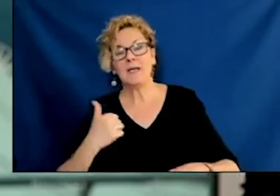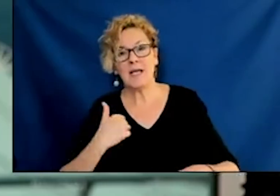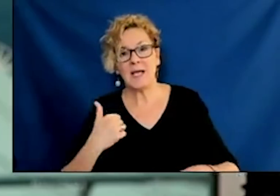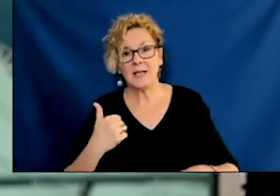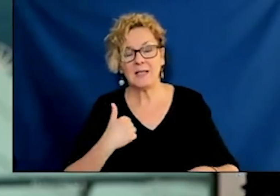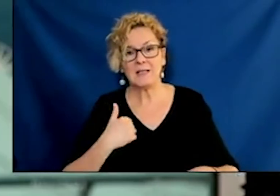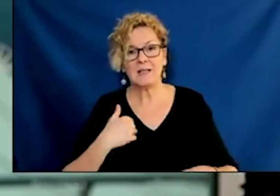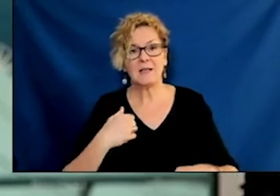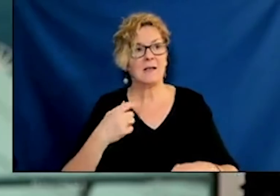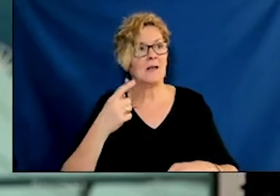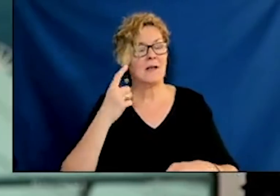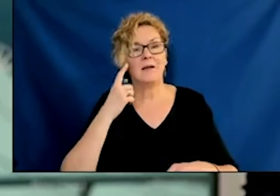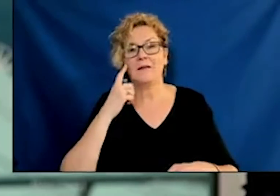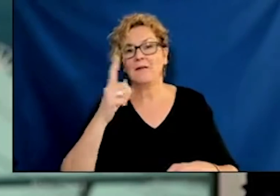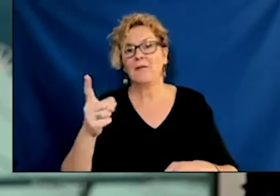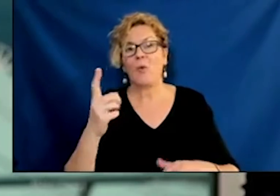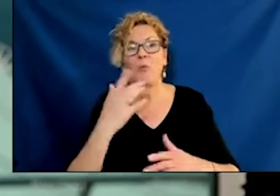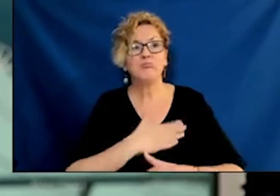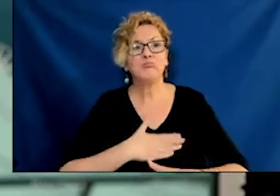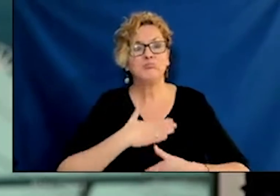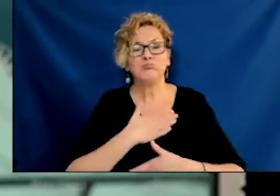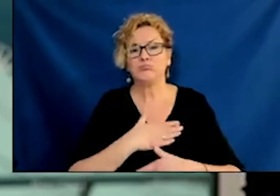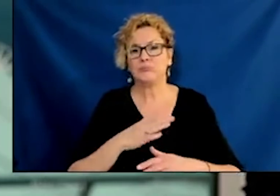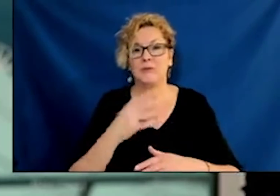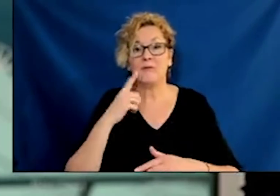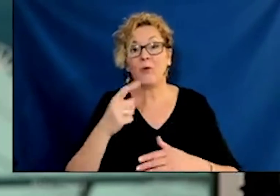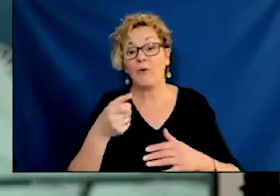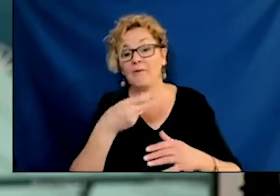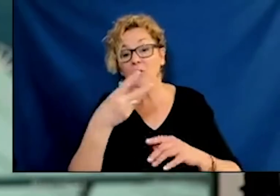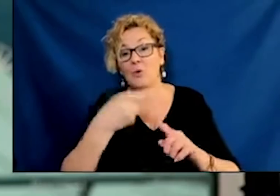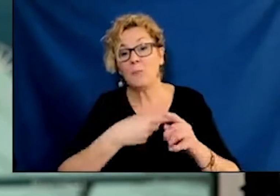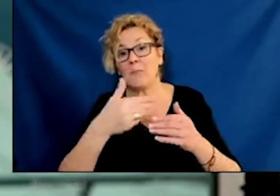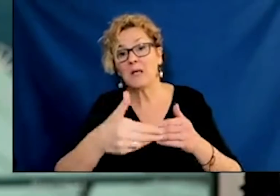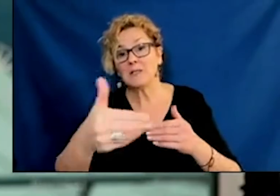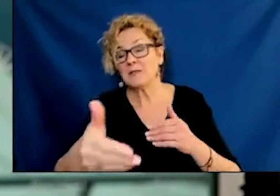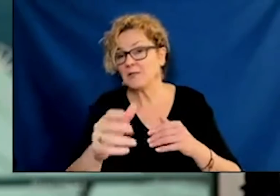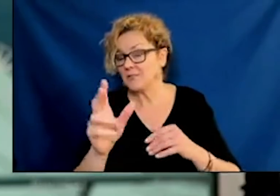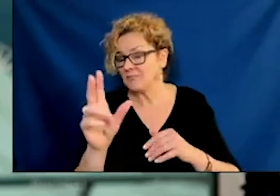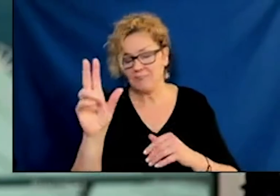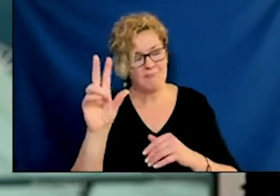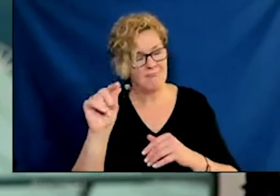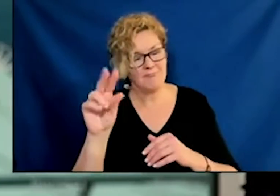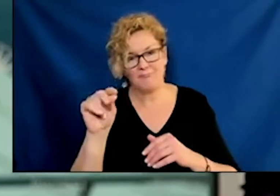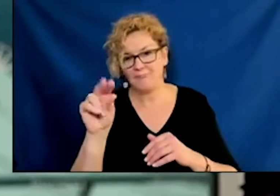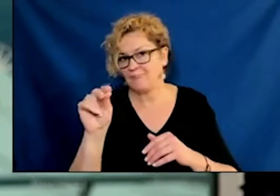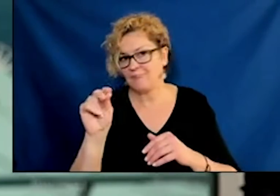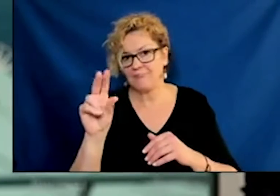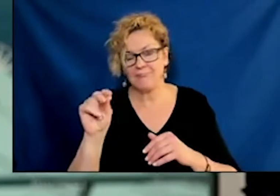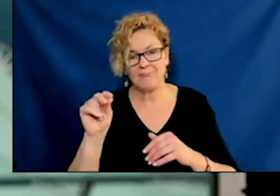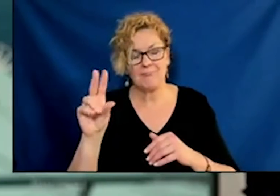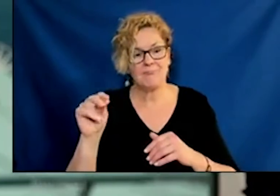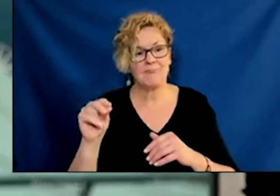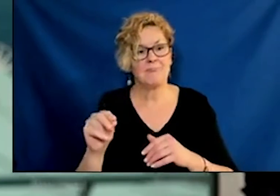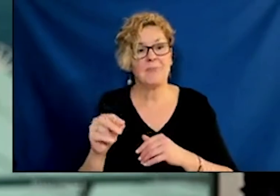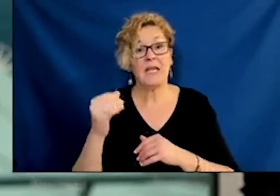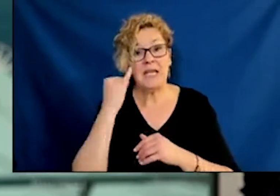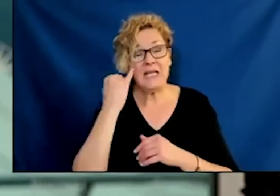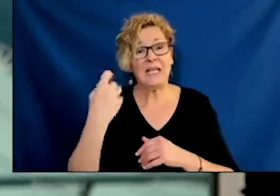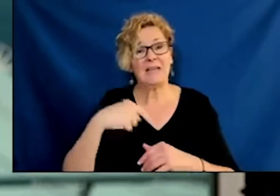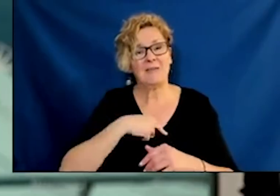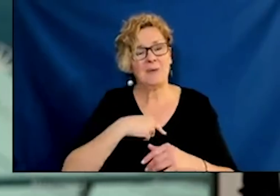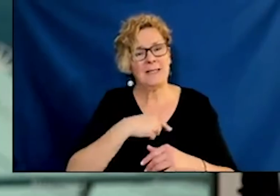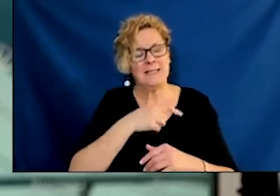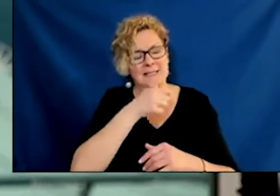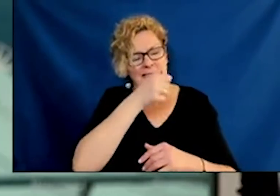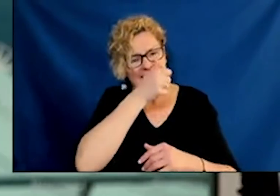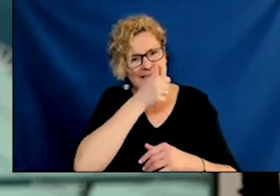leisure in the next few months. If we can get this under control and get people protected, you know, we can